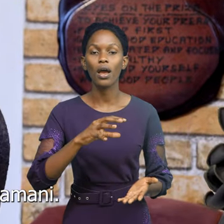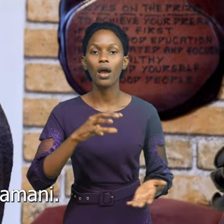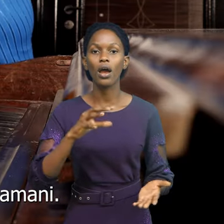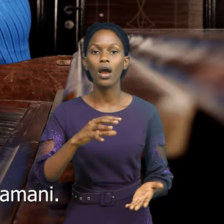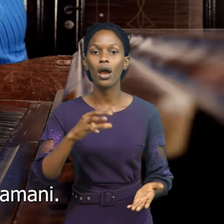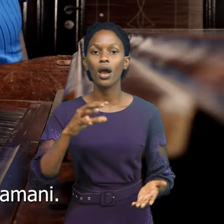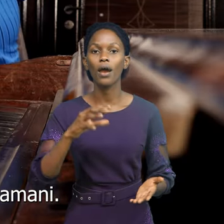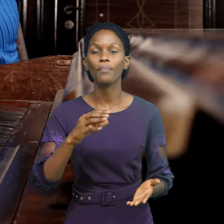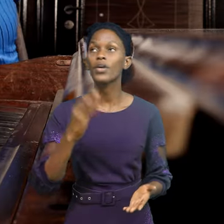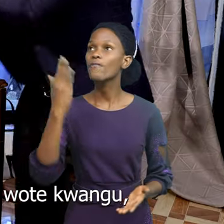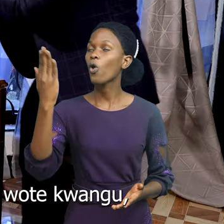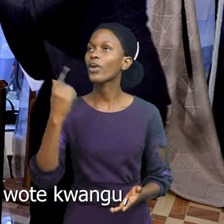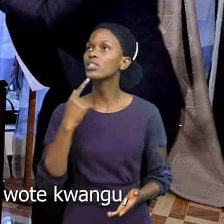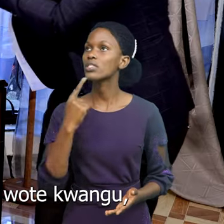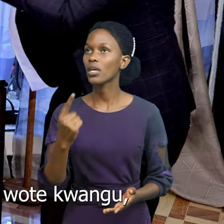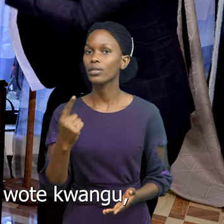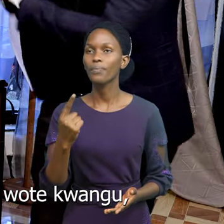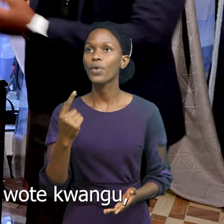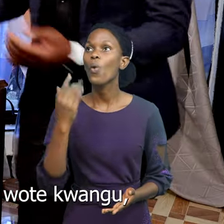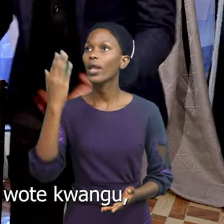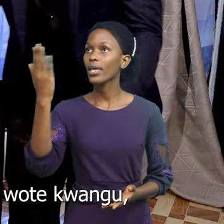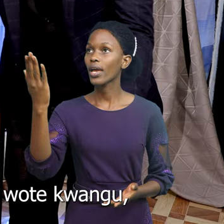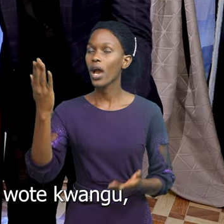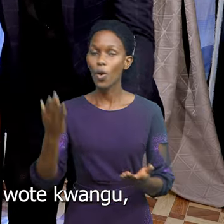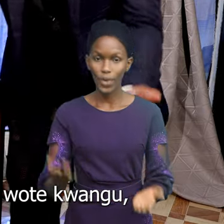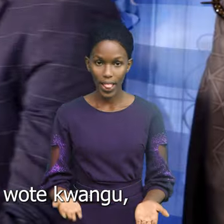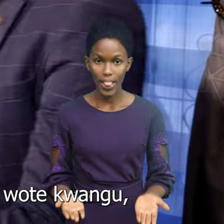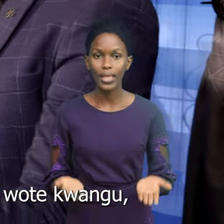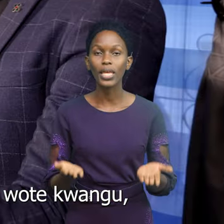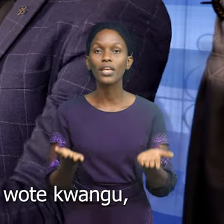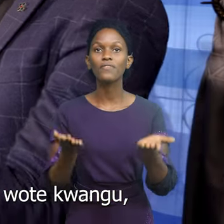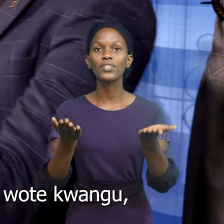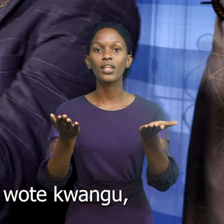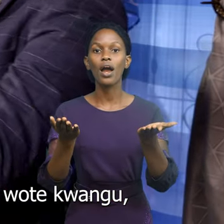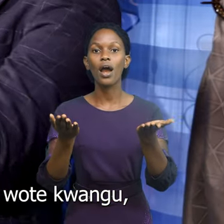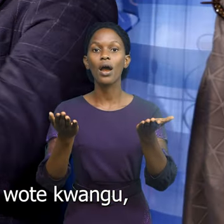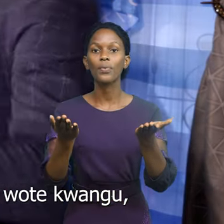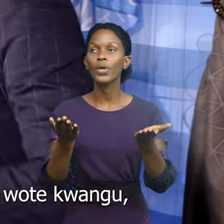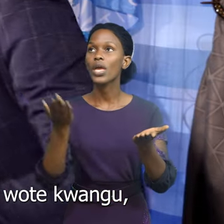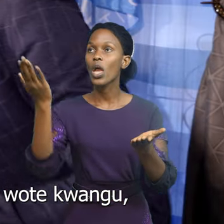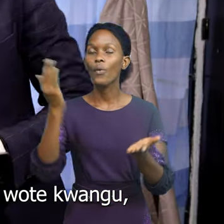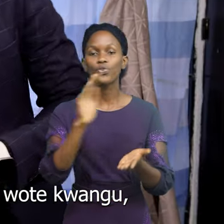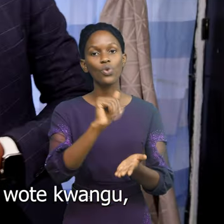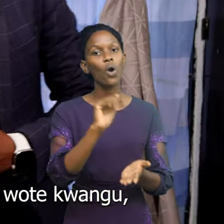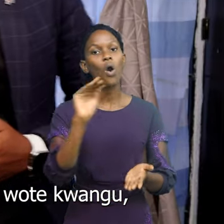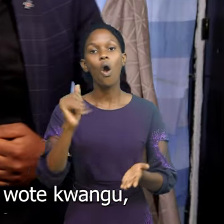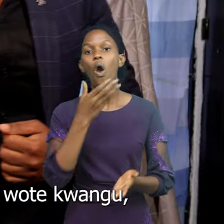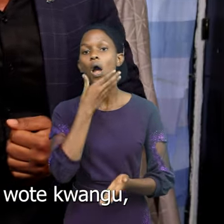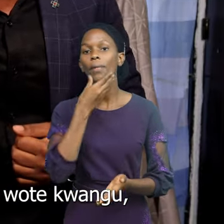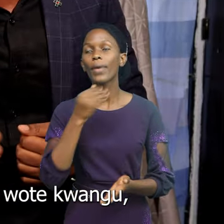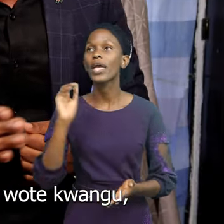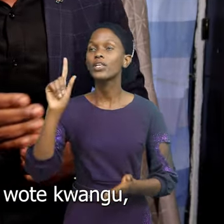precious blood. For he said, when I be lifted up, I'll